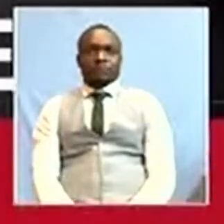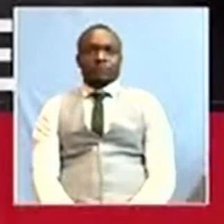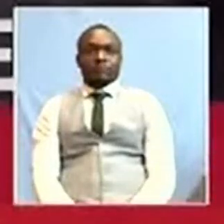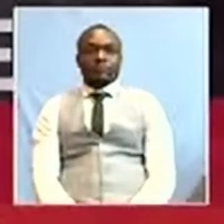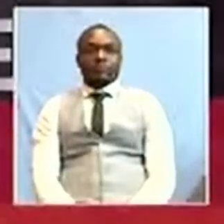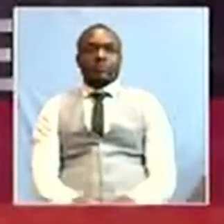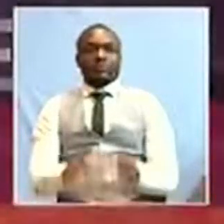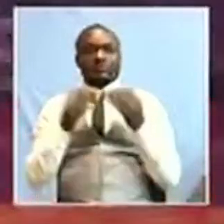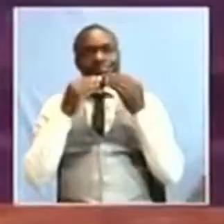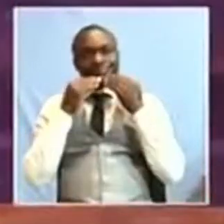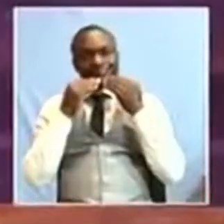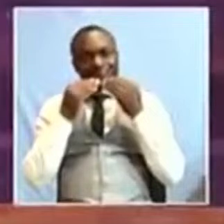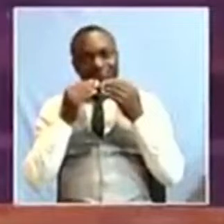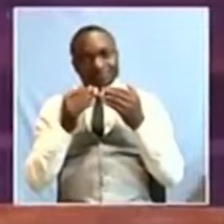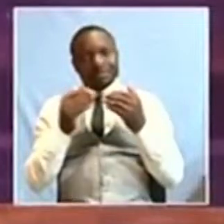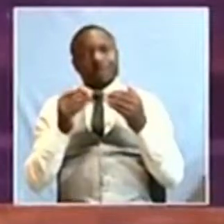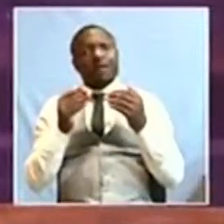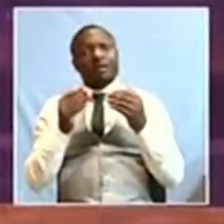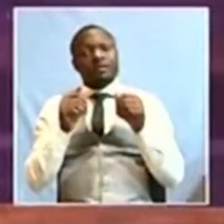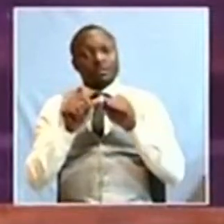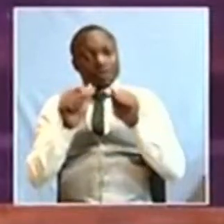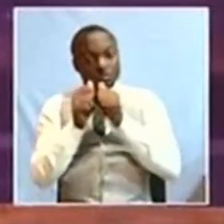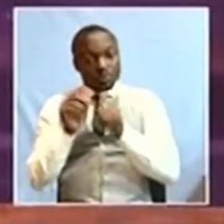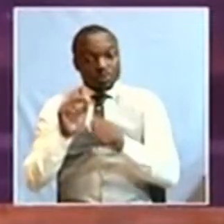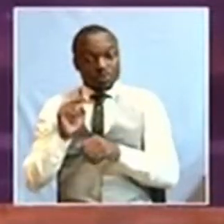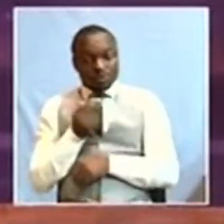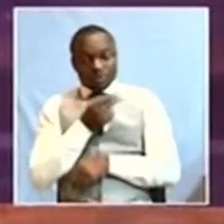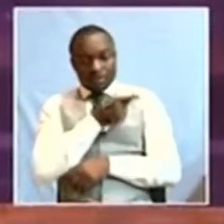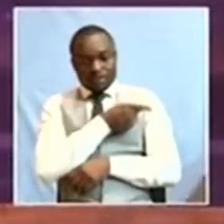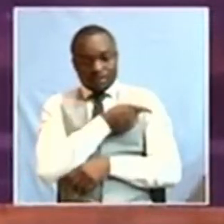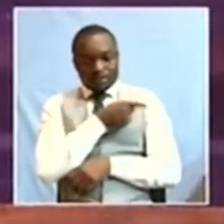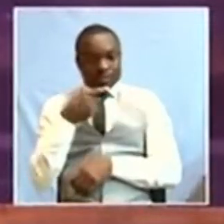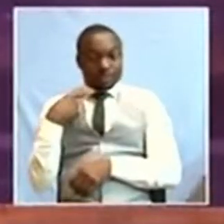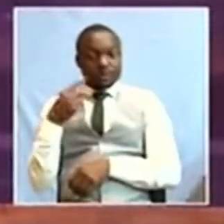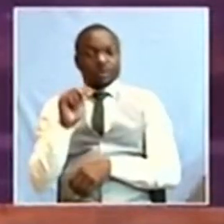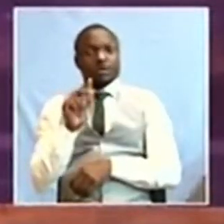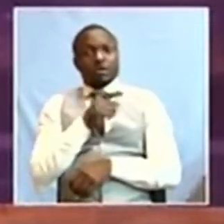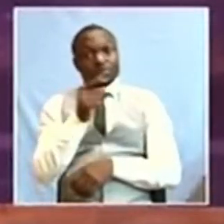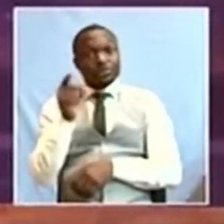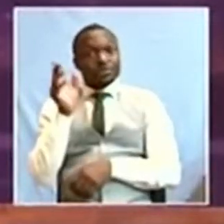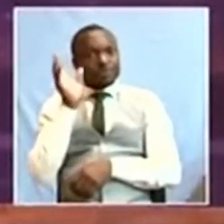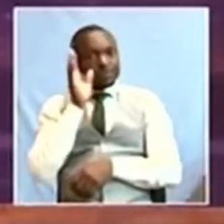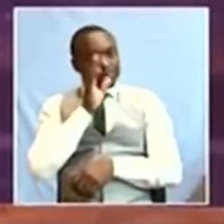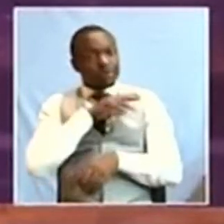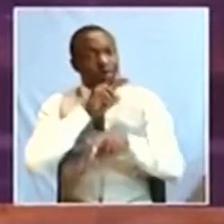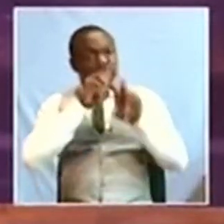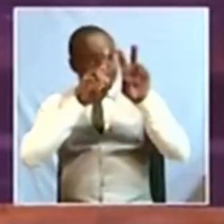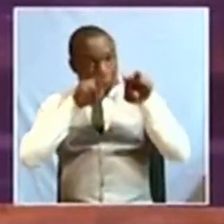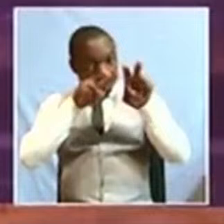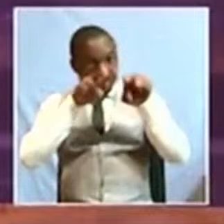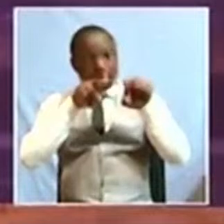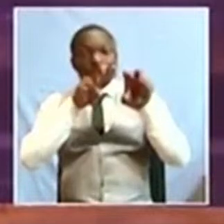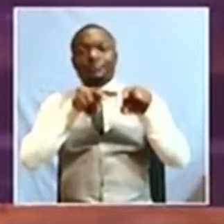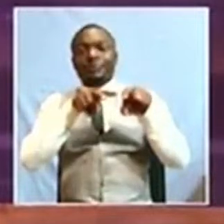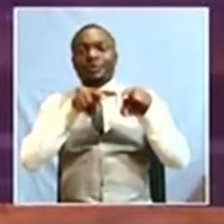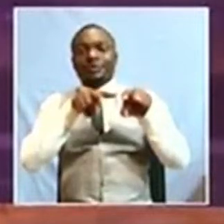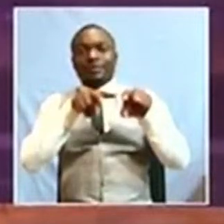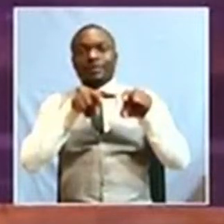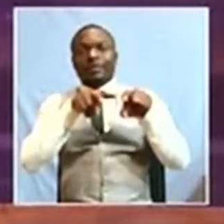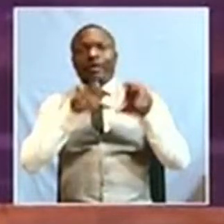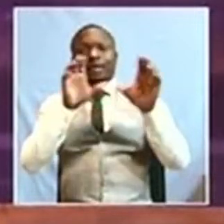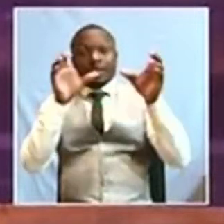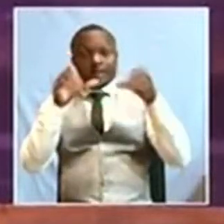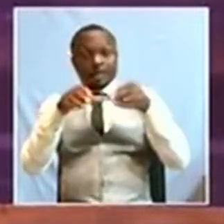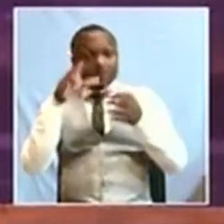Thank you for still being with us on Parliament Television. You're just from watching a live broadcast in which the